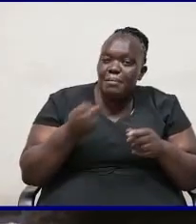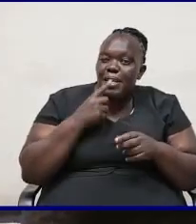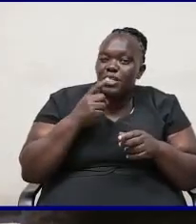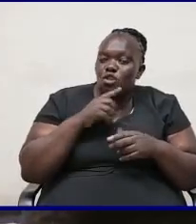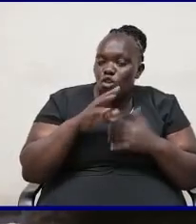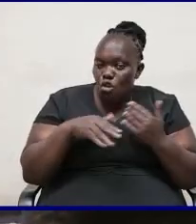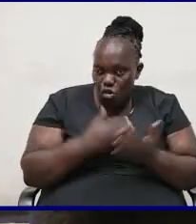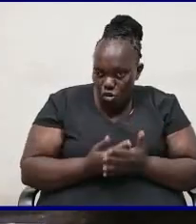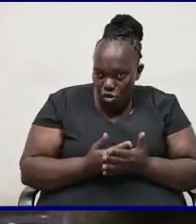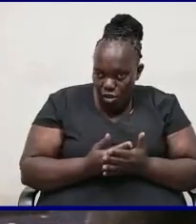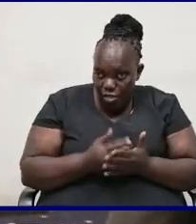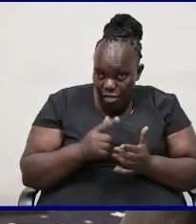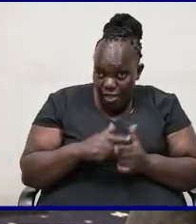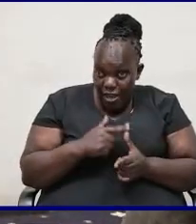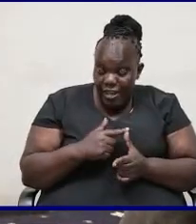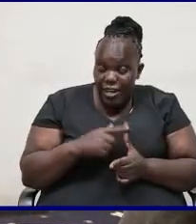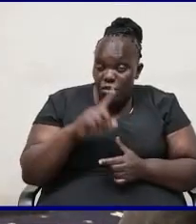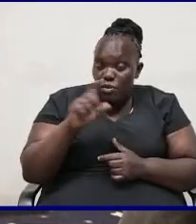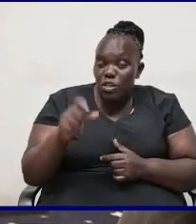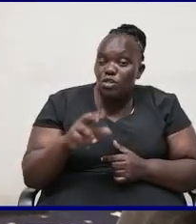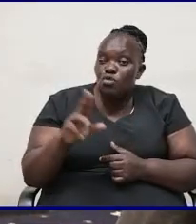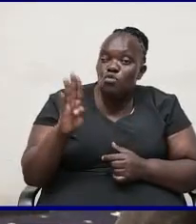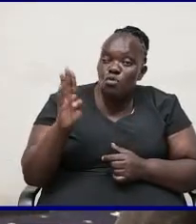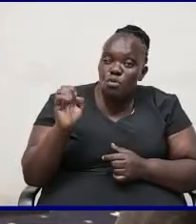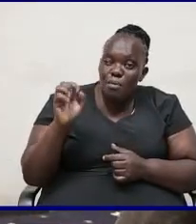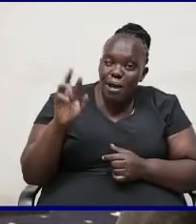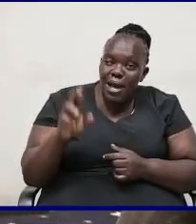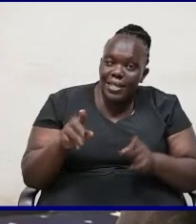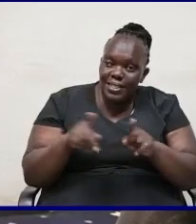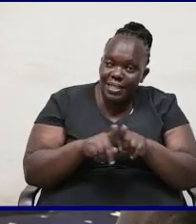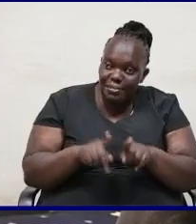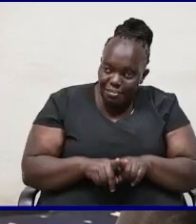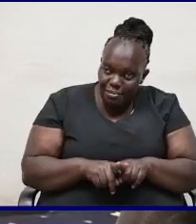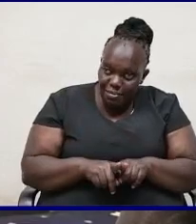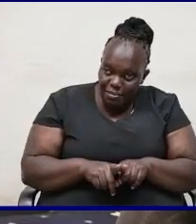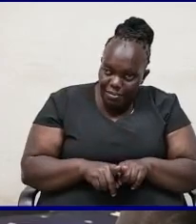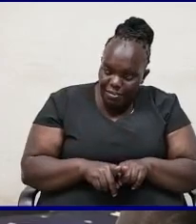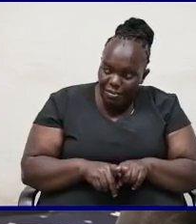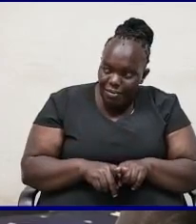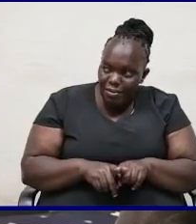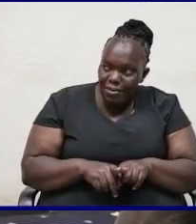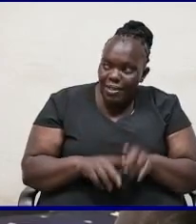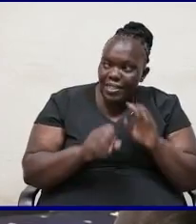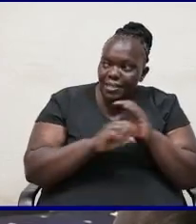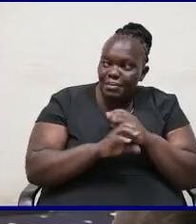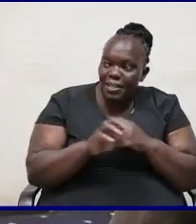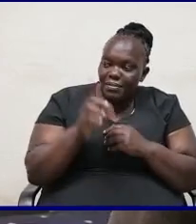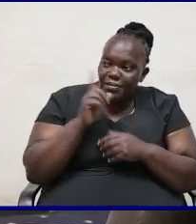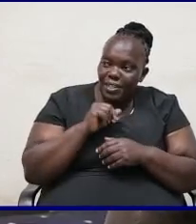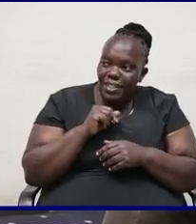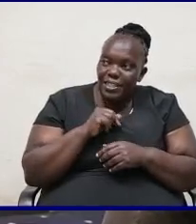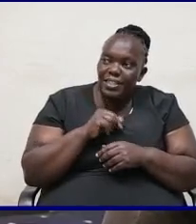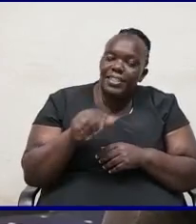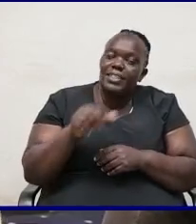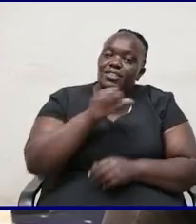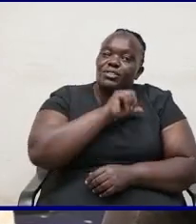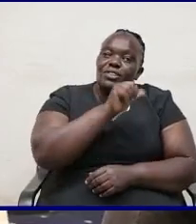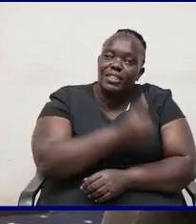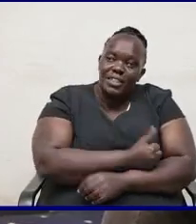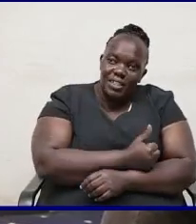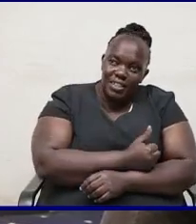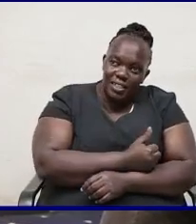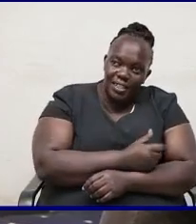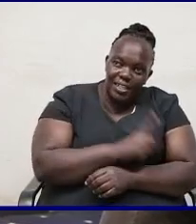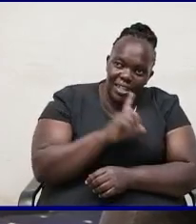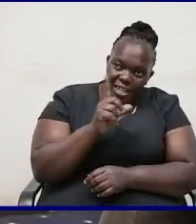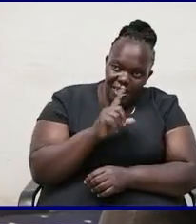and so on. And then there was a question on Uber. I think just to explain, the Tourism Regulatory Authority is